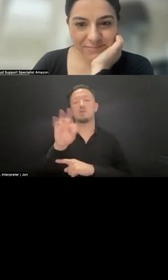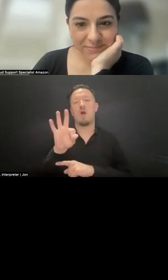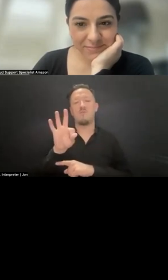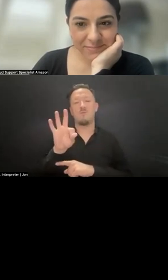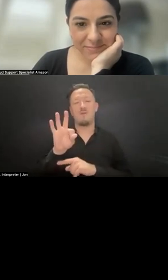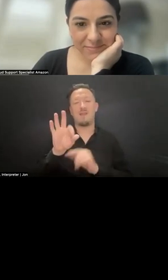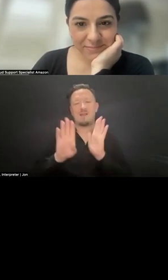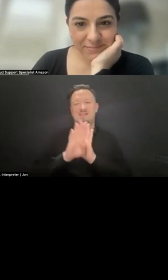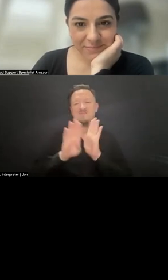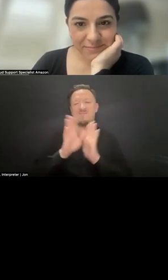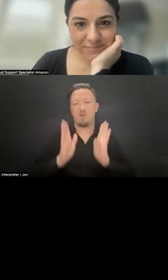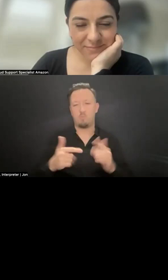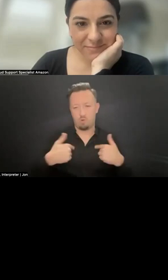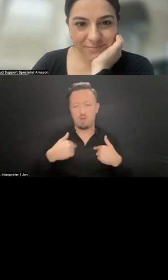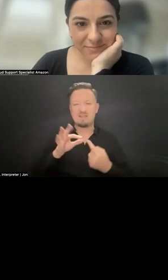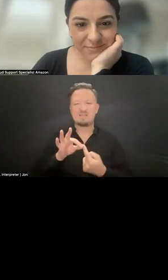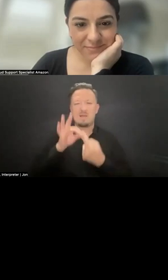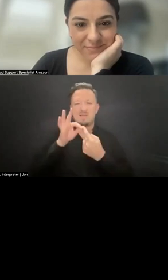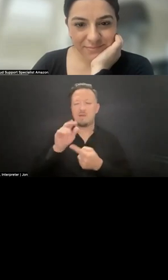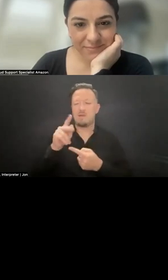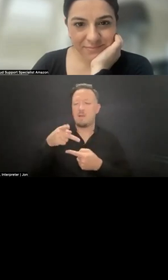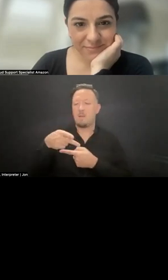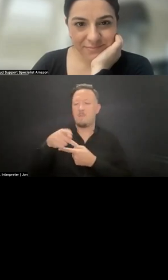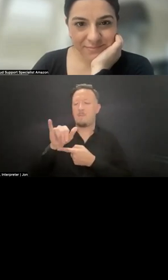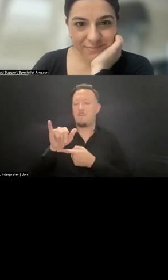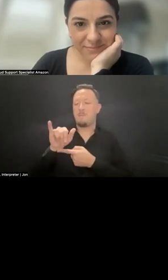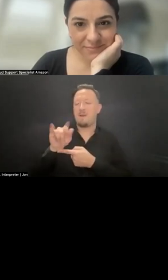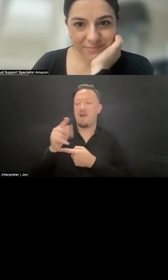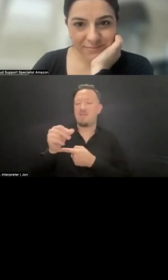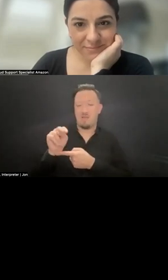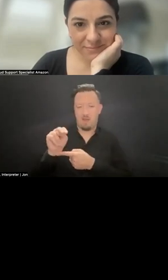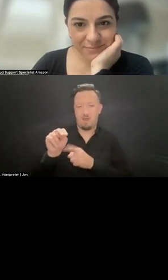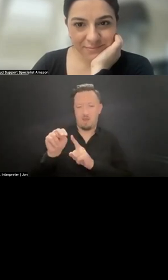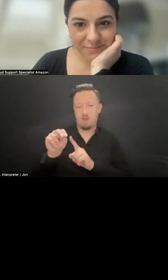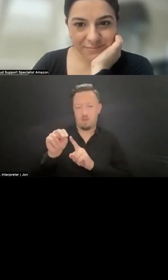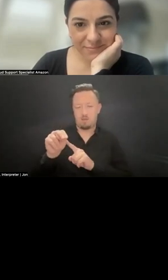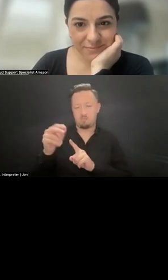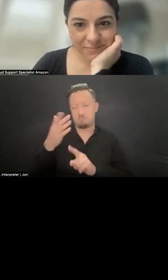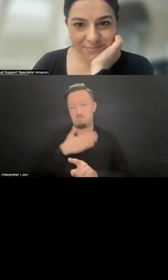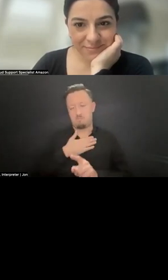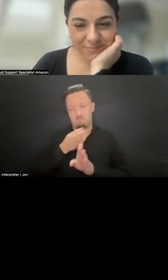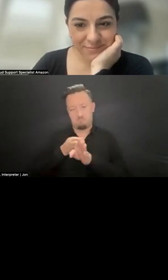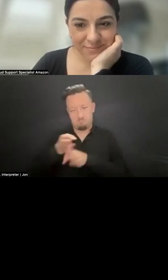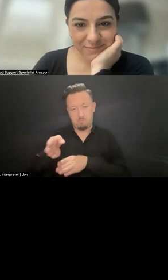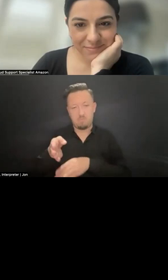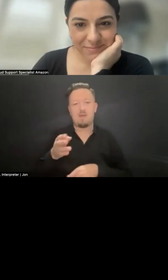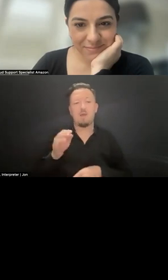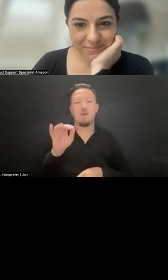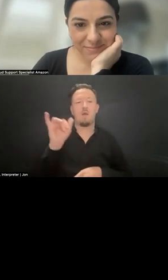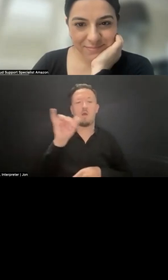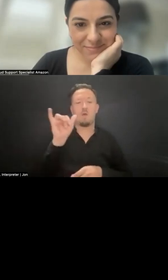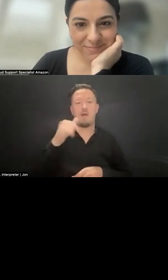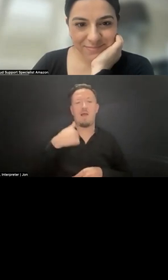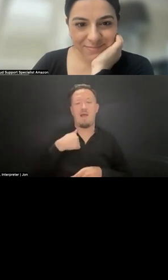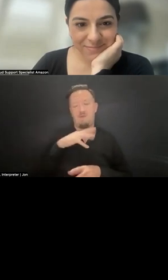Pythonista certification. And then I do some microservices. We'll talk about that in later sections of our